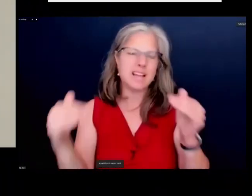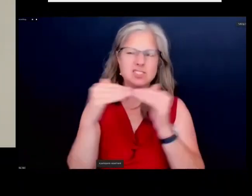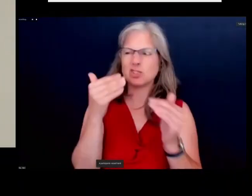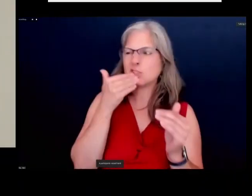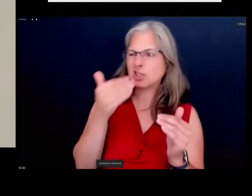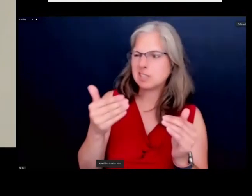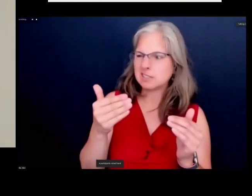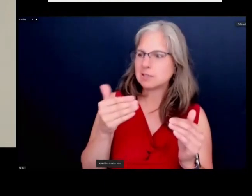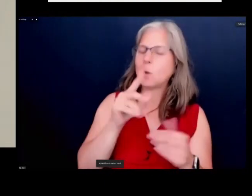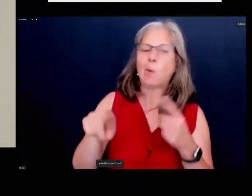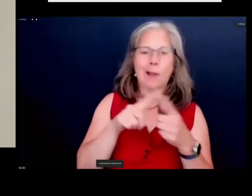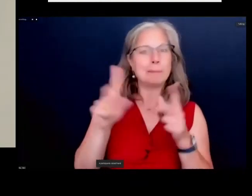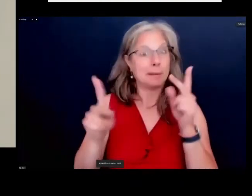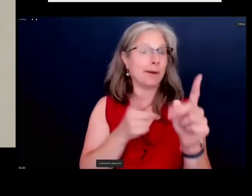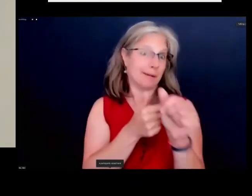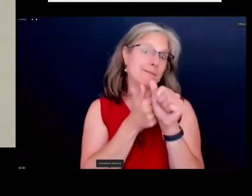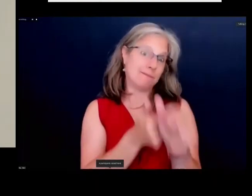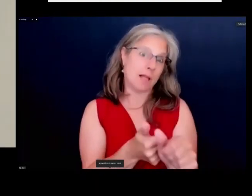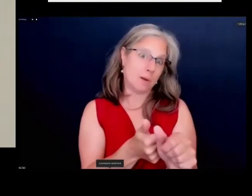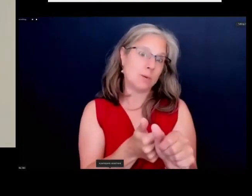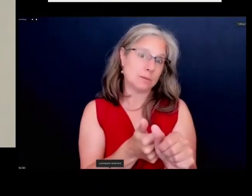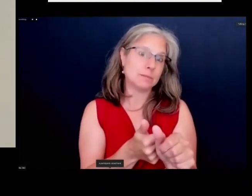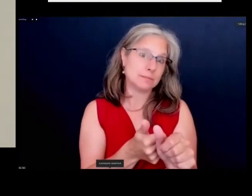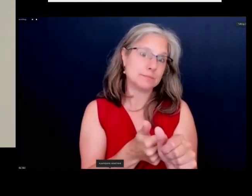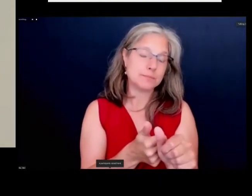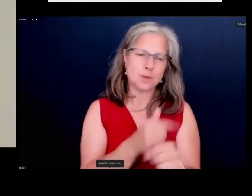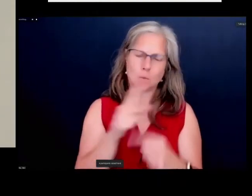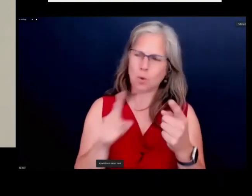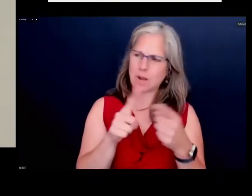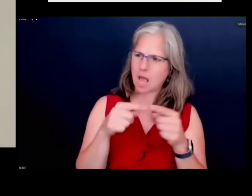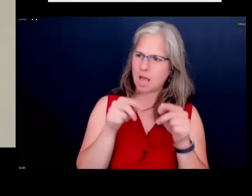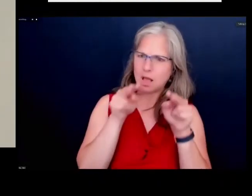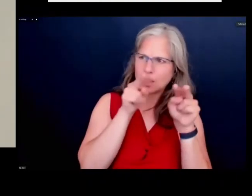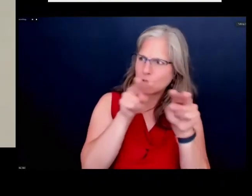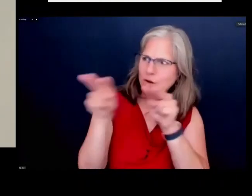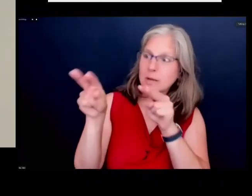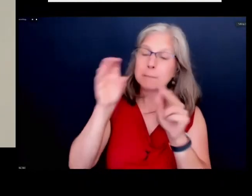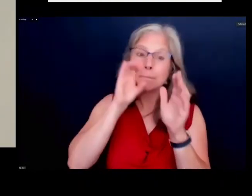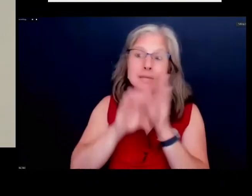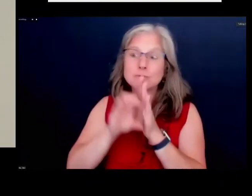as when it's followed. So when I